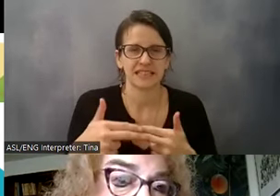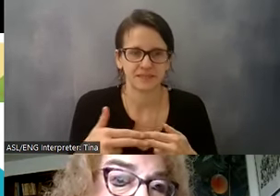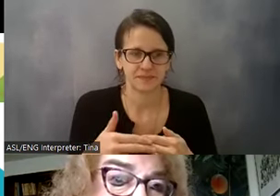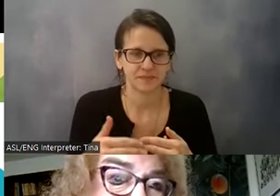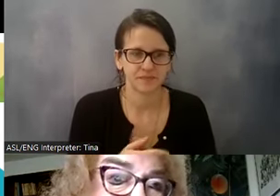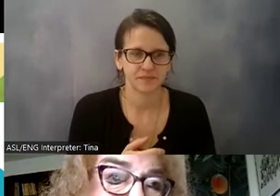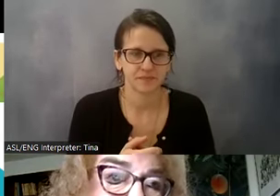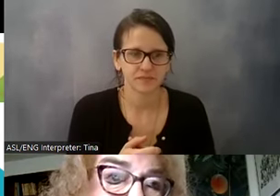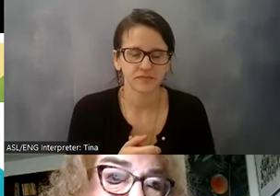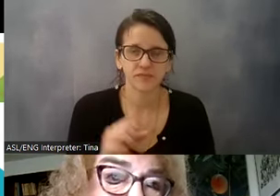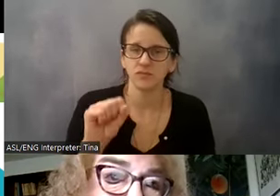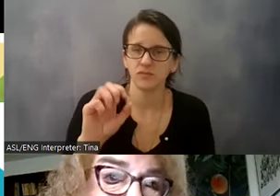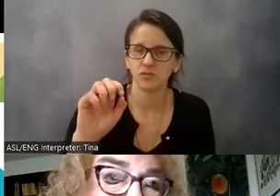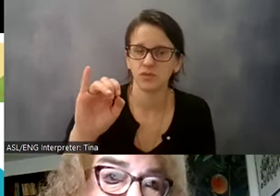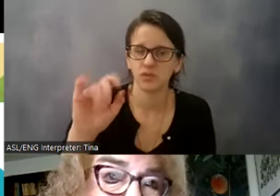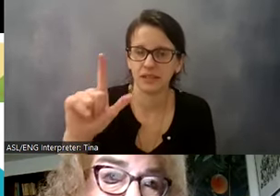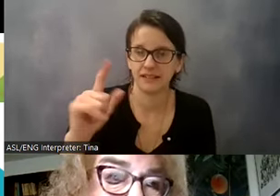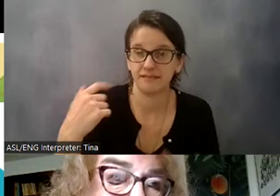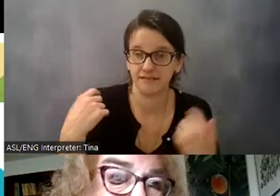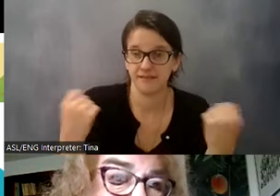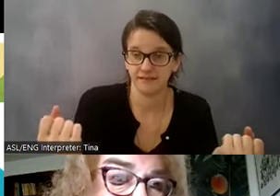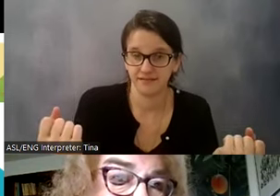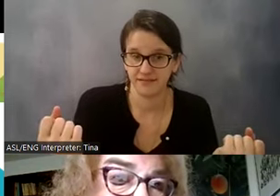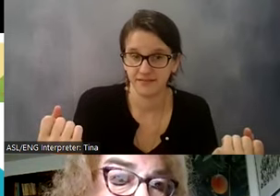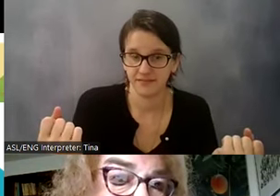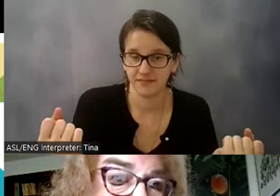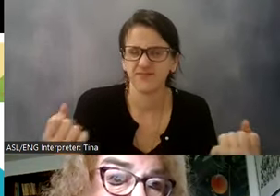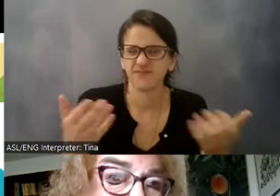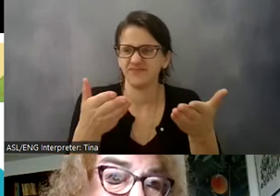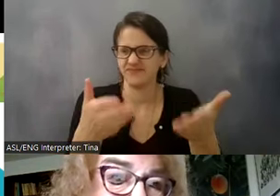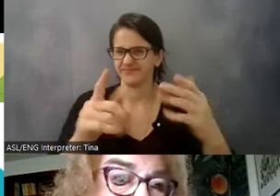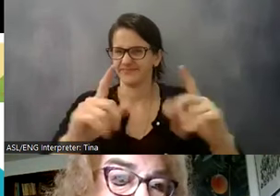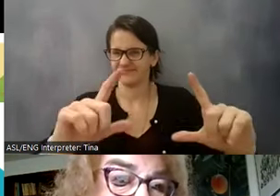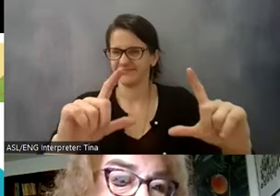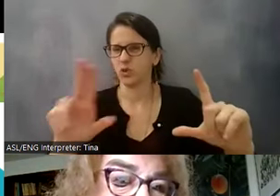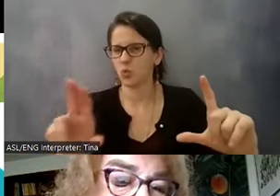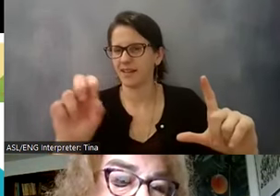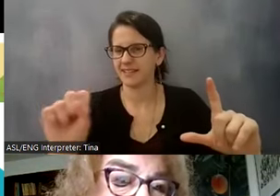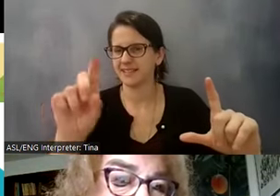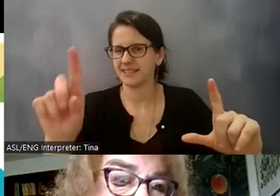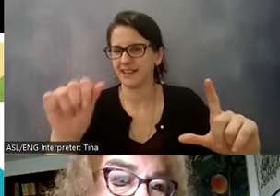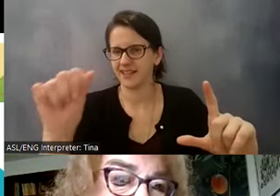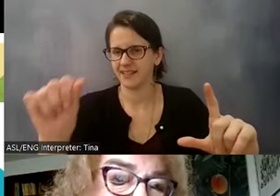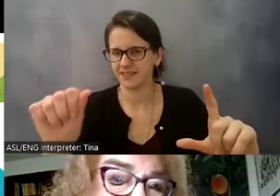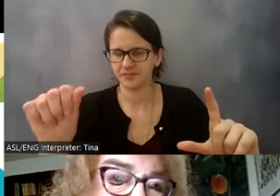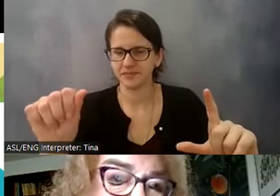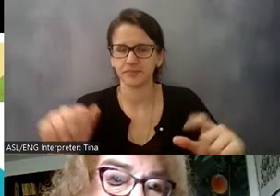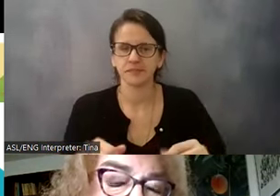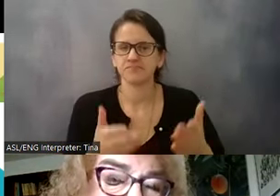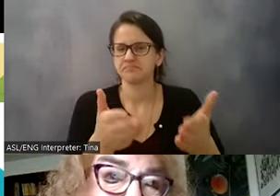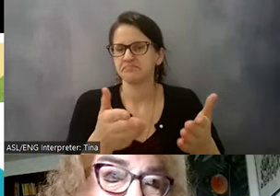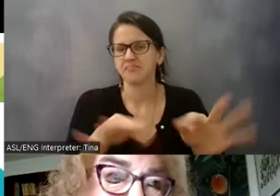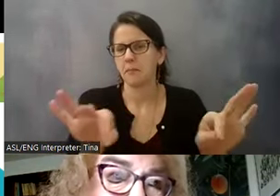So what is soil health? Well, there's a little chart from the USDA. And these are some of the main features